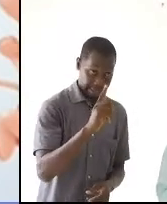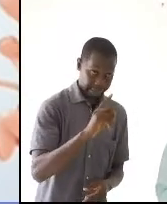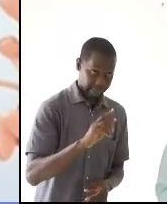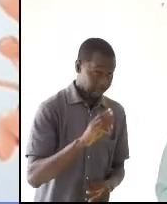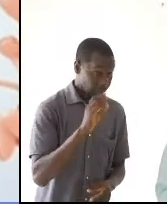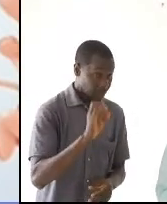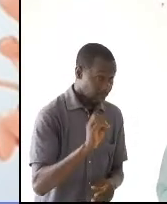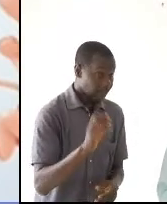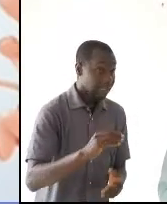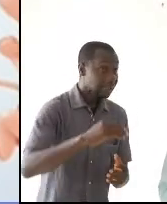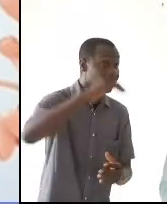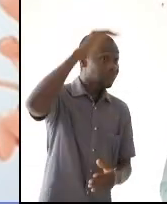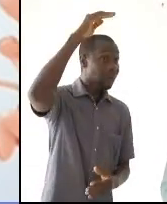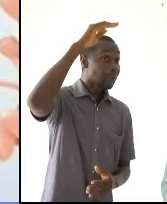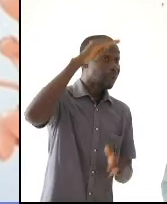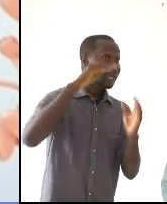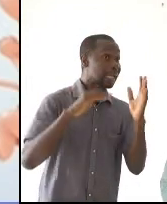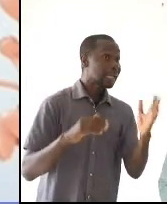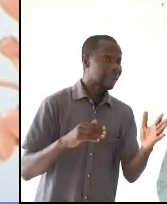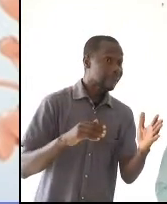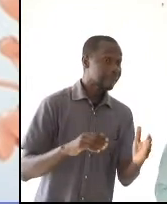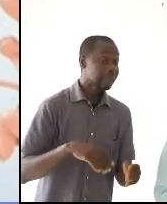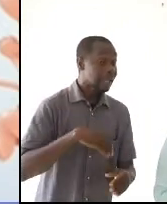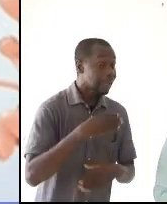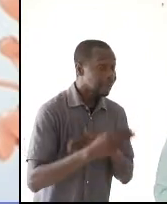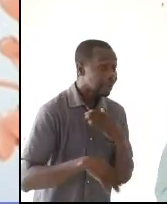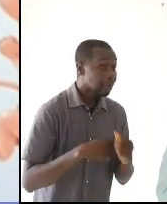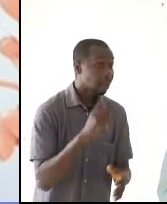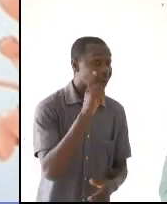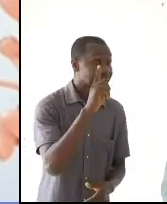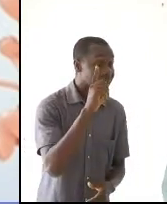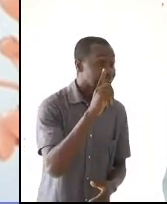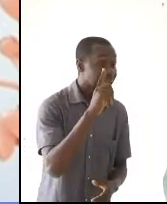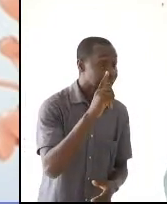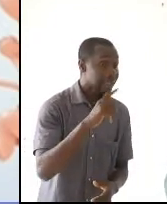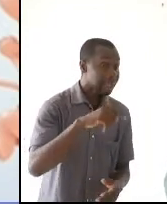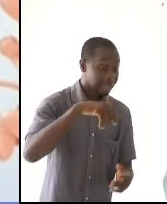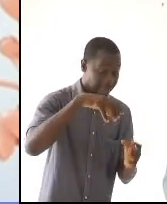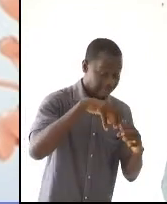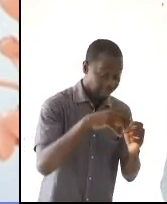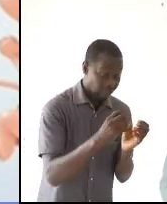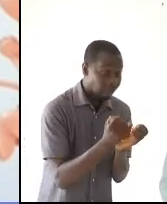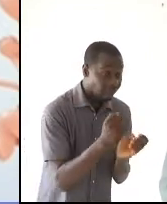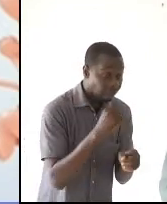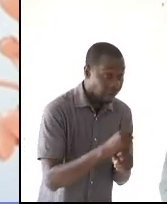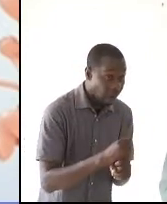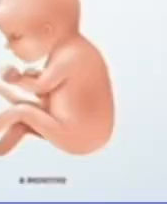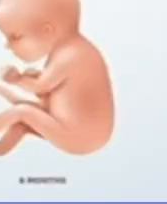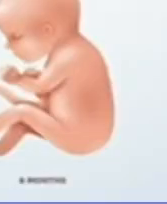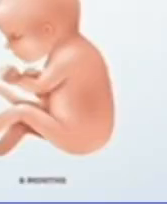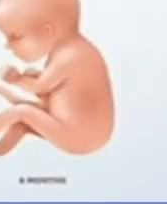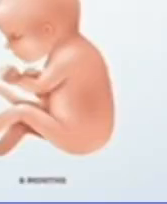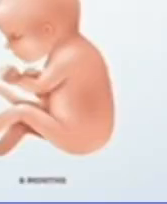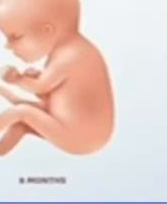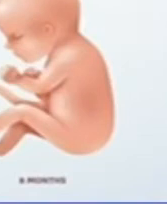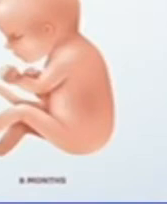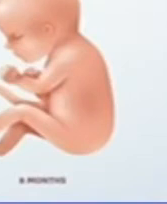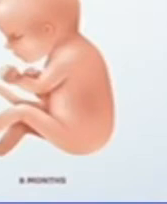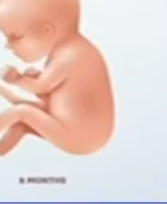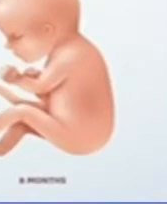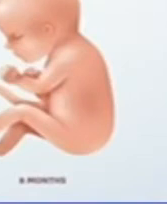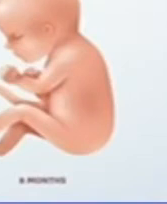if we take it from the top left, next thing that happens, the one cell that has been formed, which is the zygote, becomes